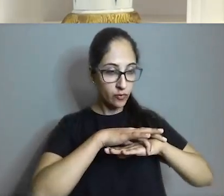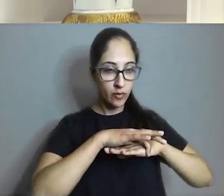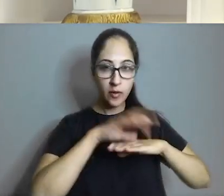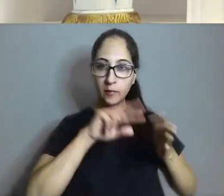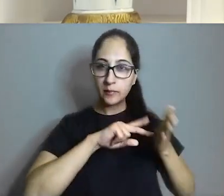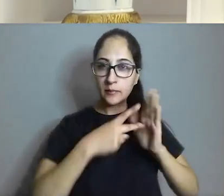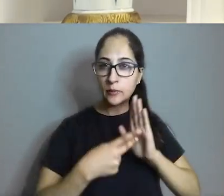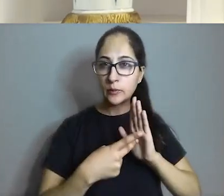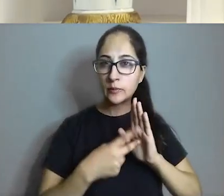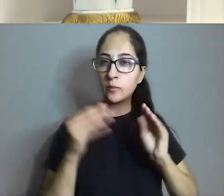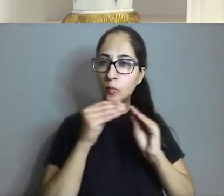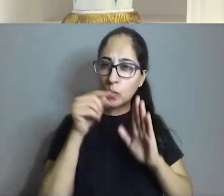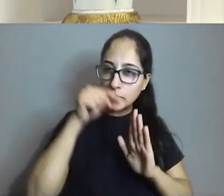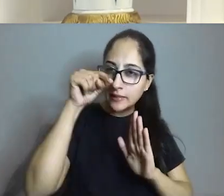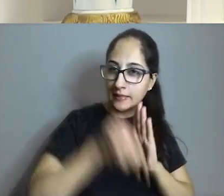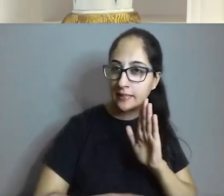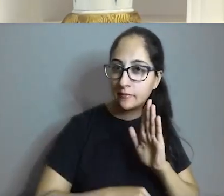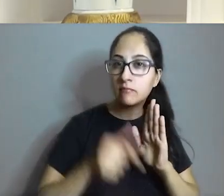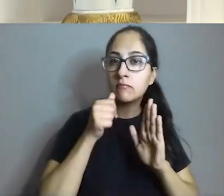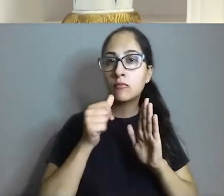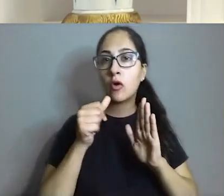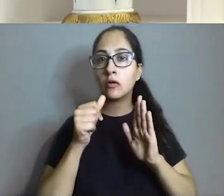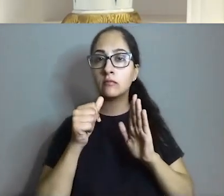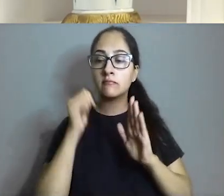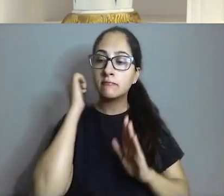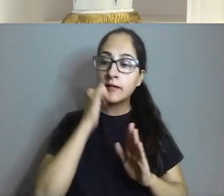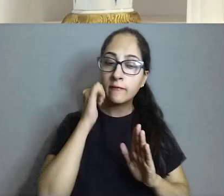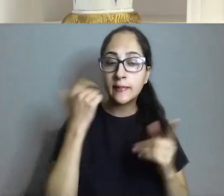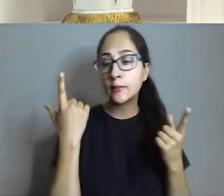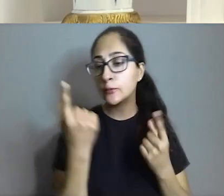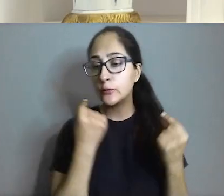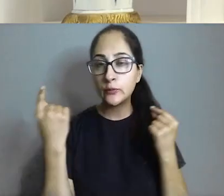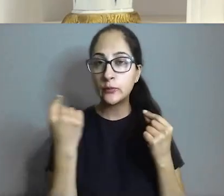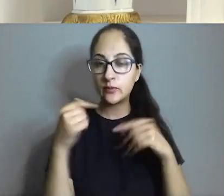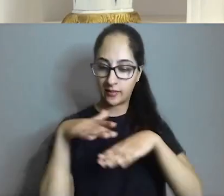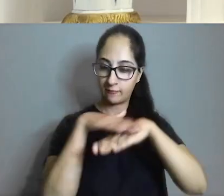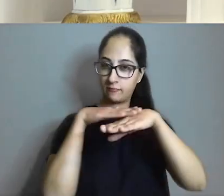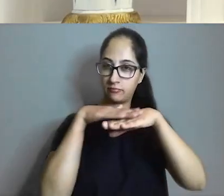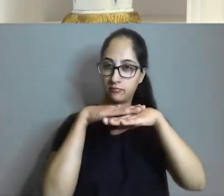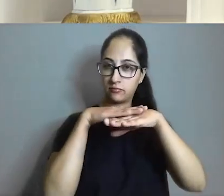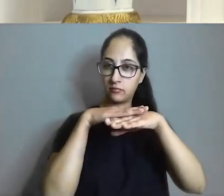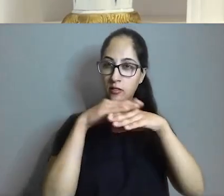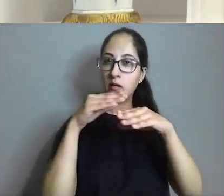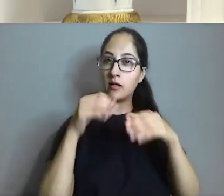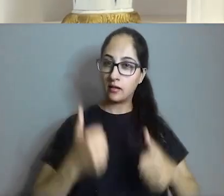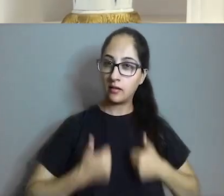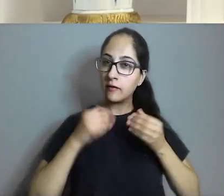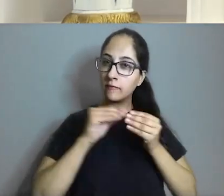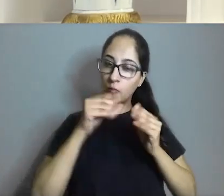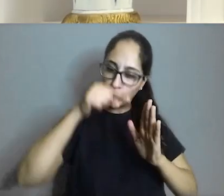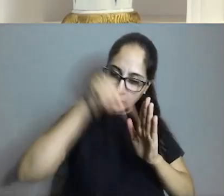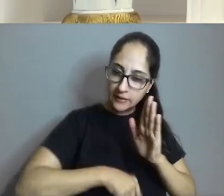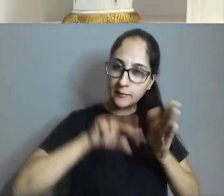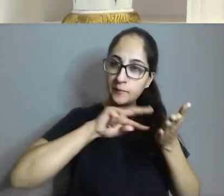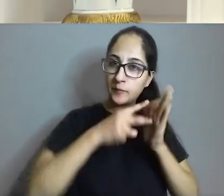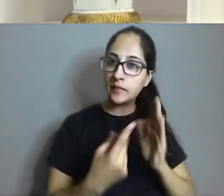broader purpose that is beyond the day-to-day ups and downs of life that we